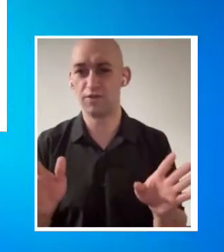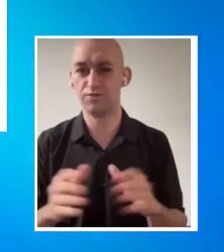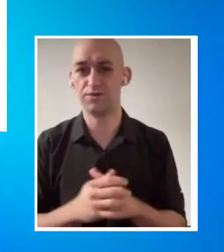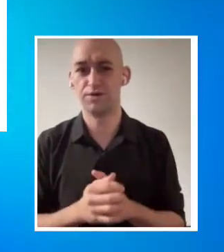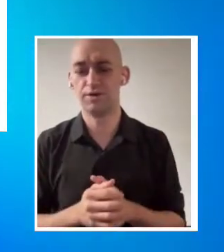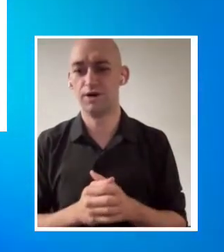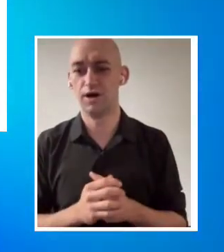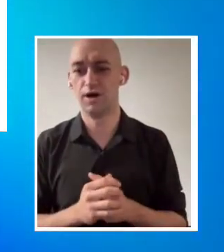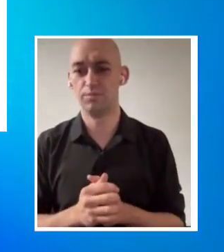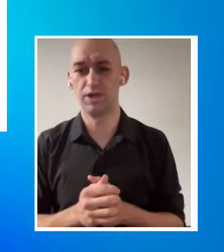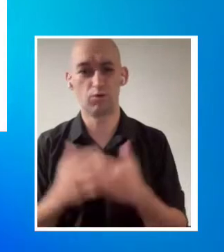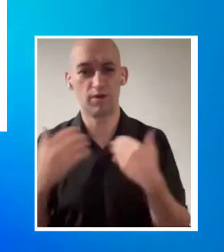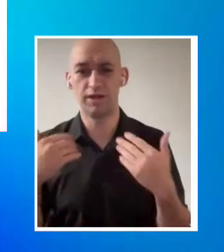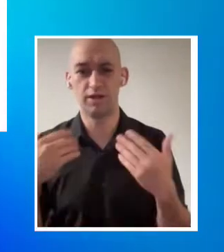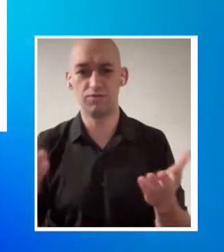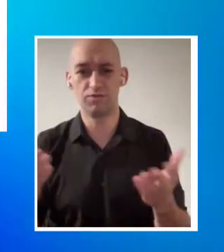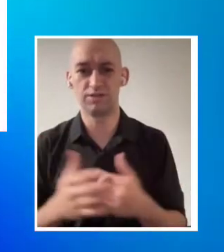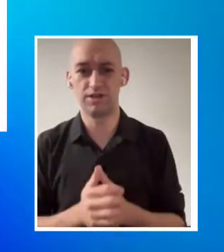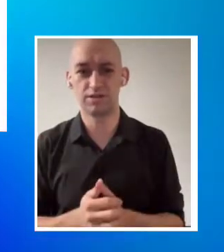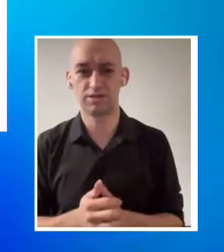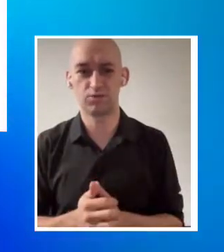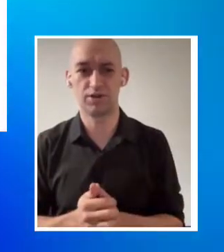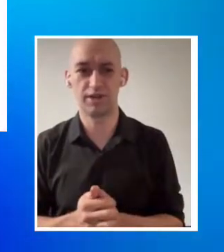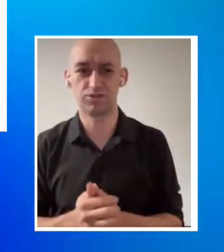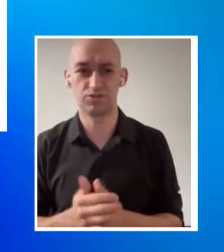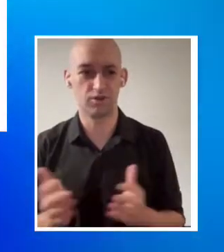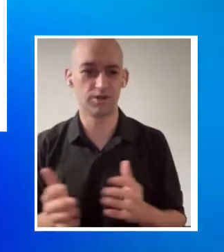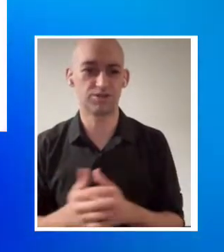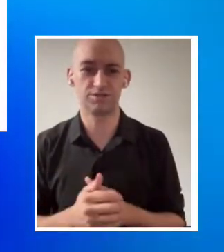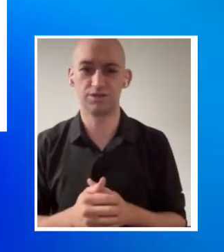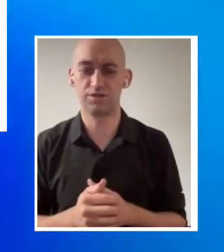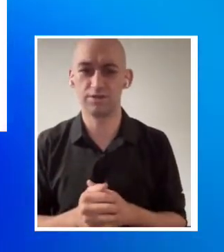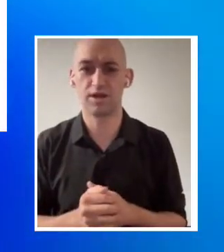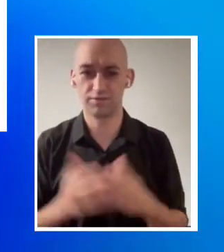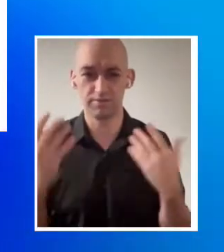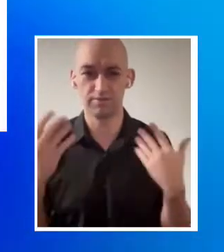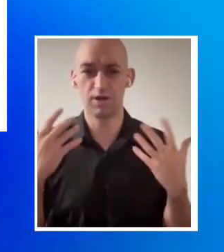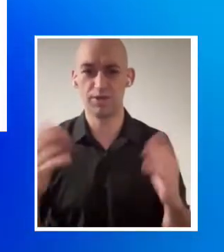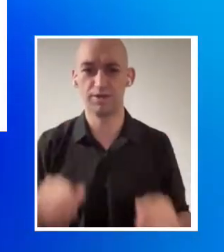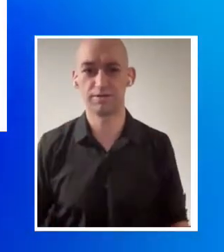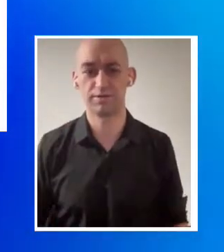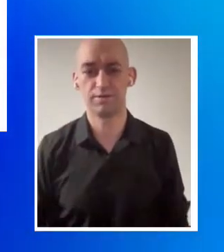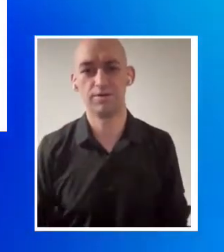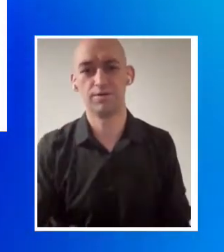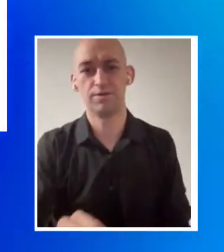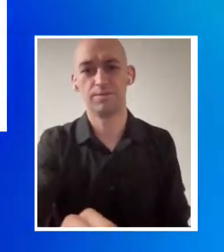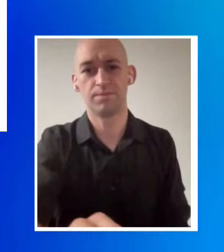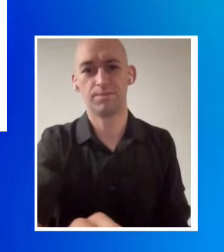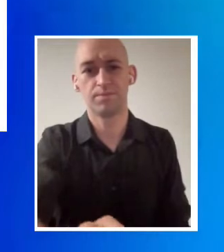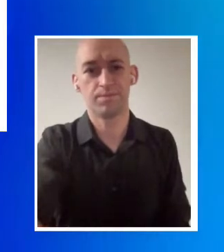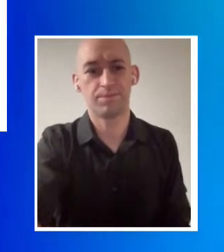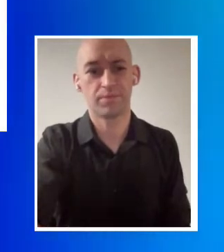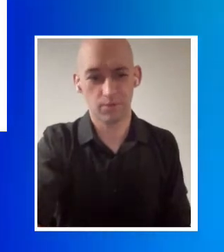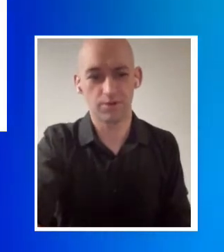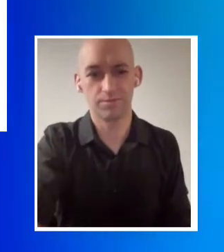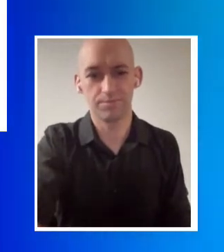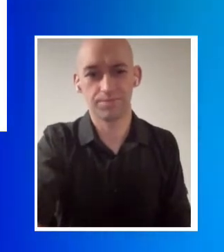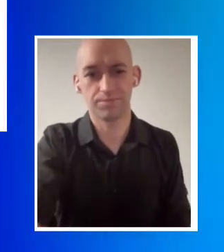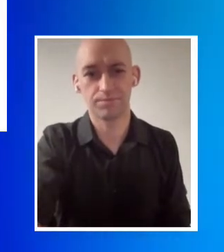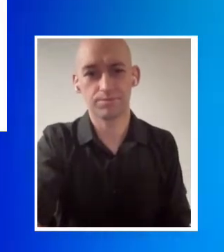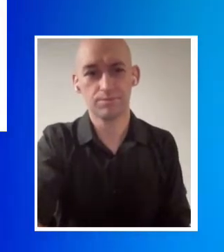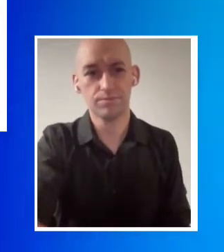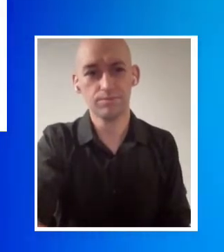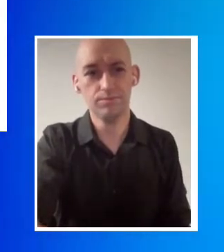to bother you. But yeah, we're right here if you guys need us, and we're here to answer any questions that you guys have, and I'll be here. Okay, if